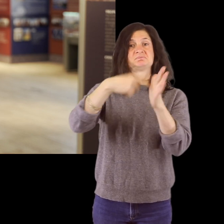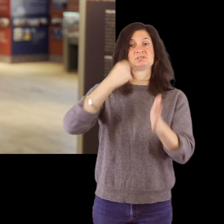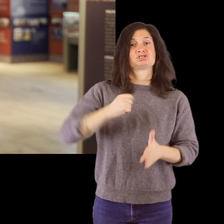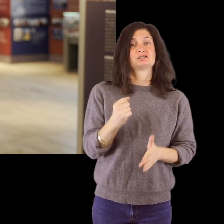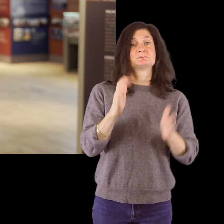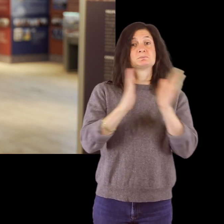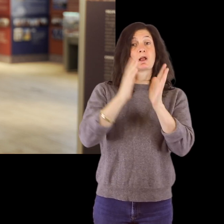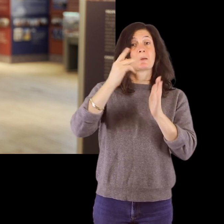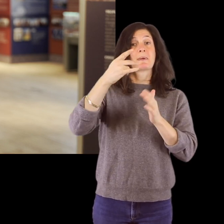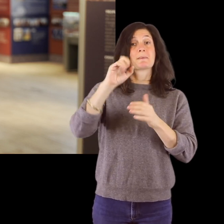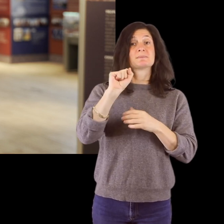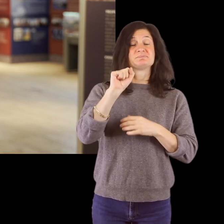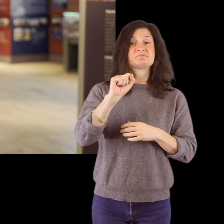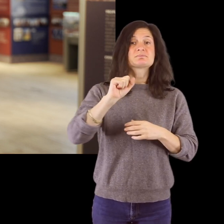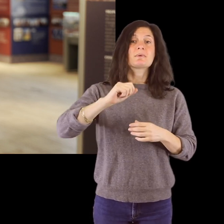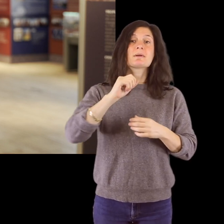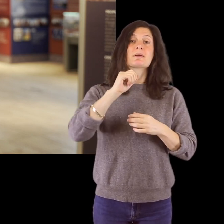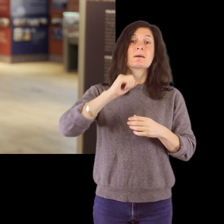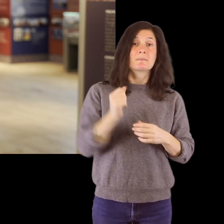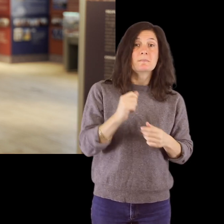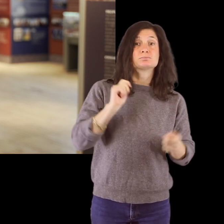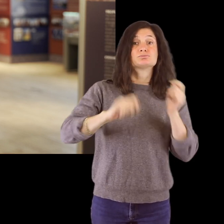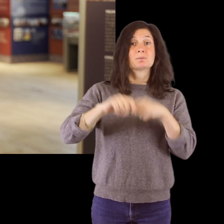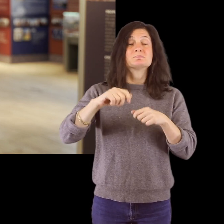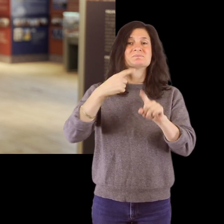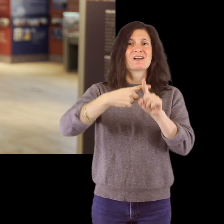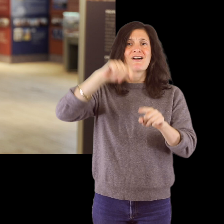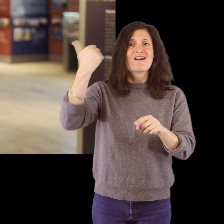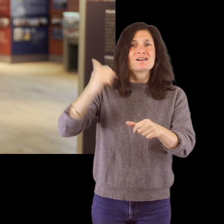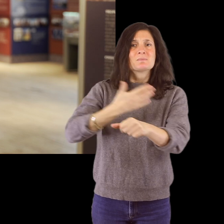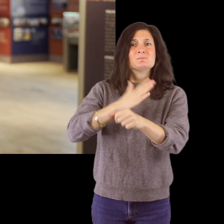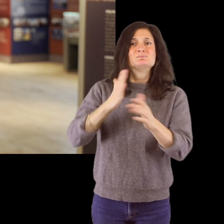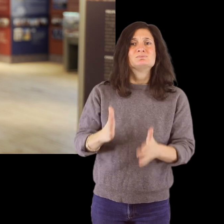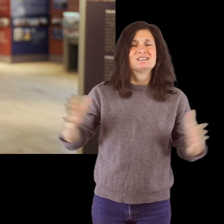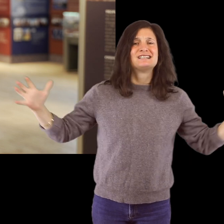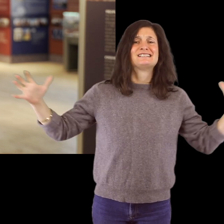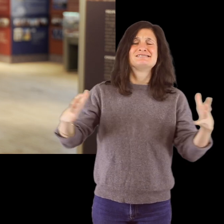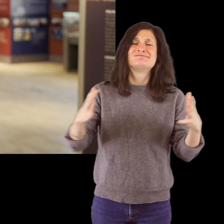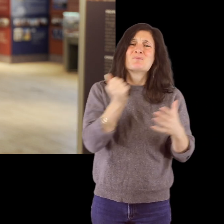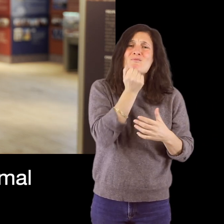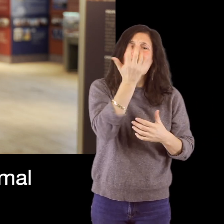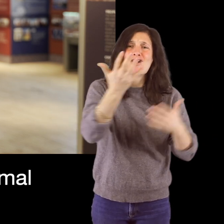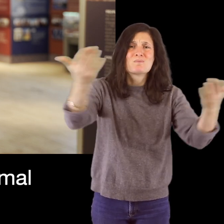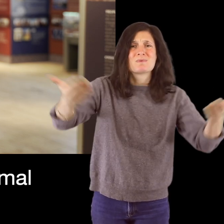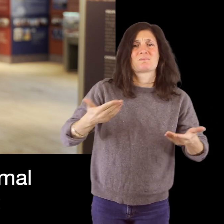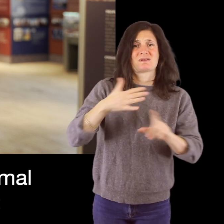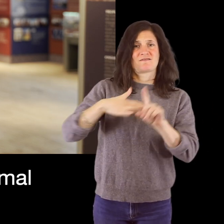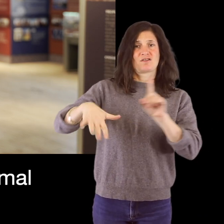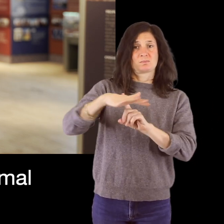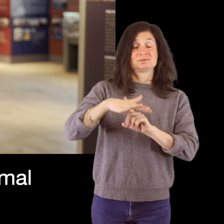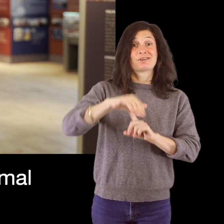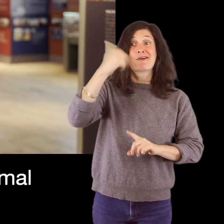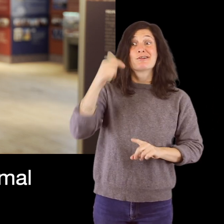provide space for the delivery of a monthly Scottish small pipe session, allowing the pipers and drummers to play alongside other folk